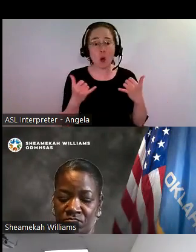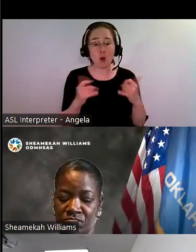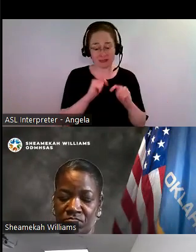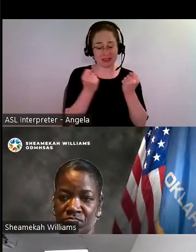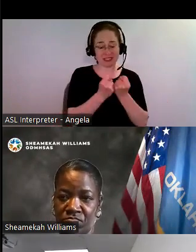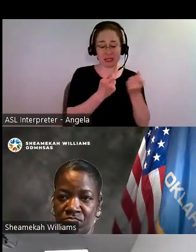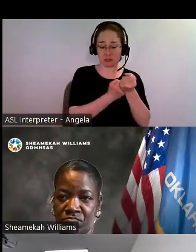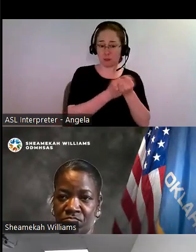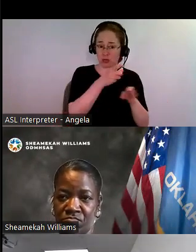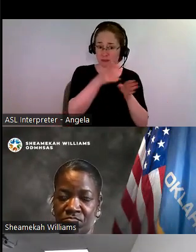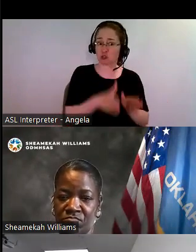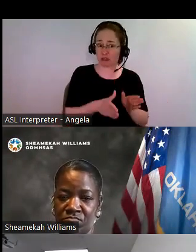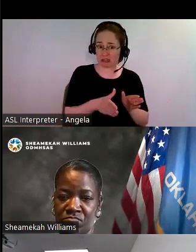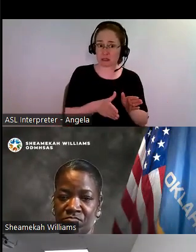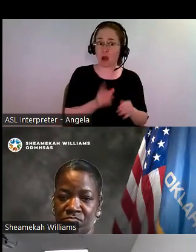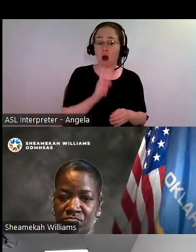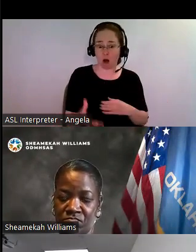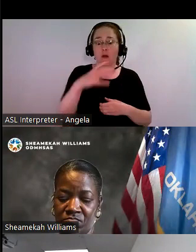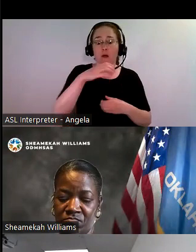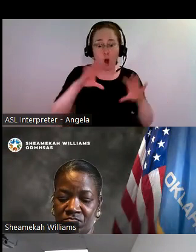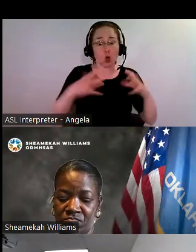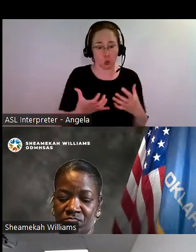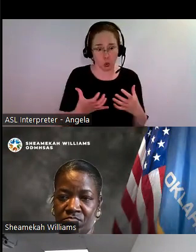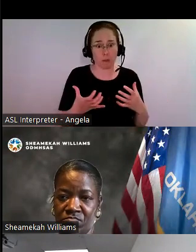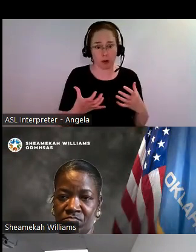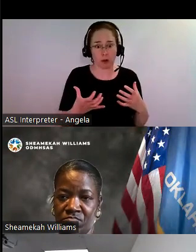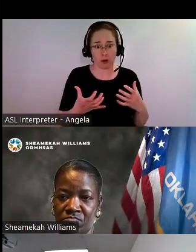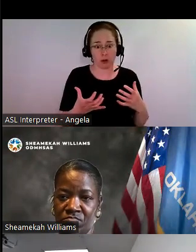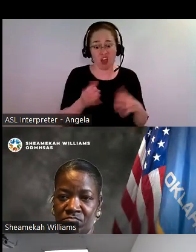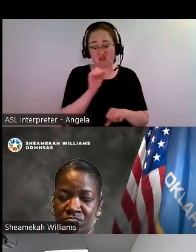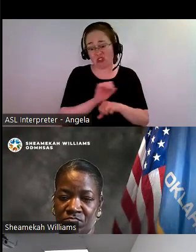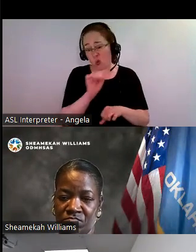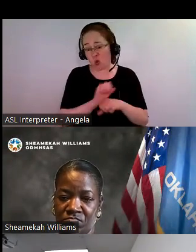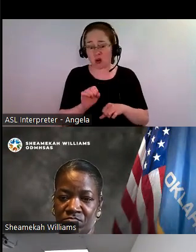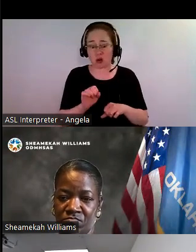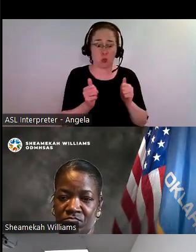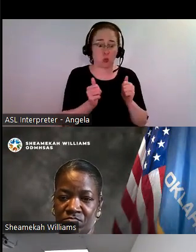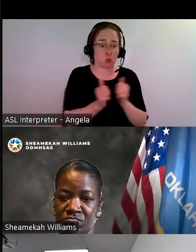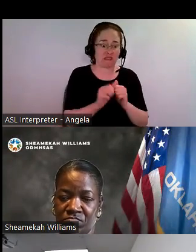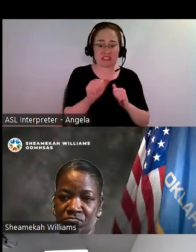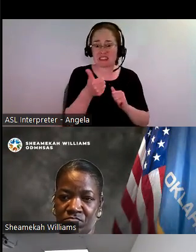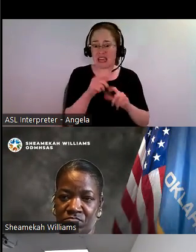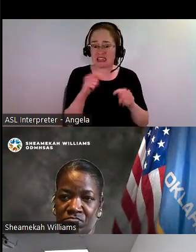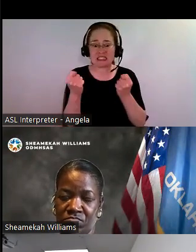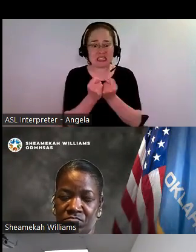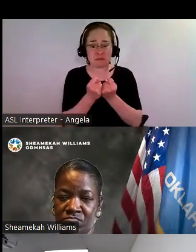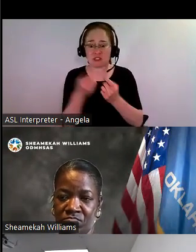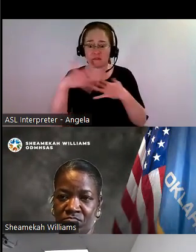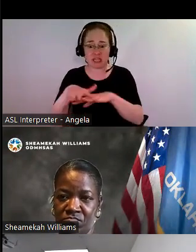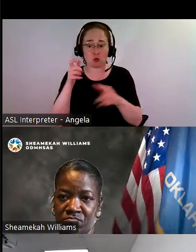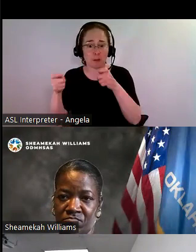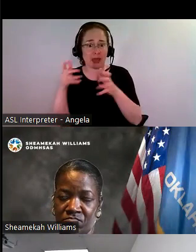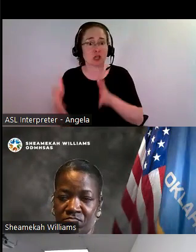support specialists, they're a part of a group of teams. So really they work for about 10 teams of integrated team managers,